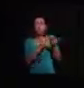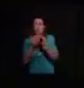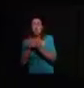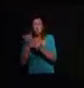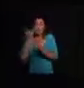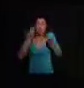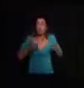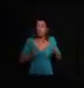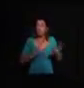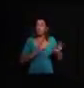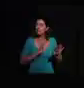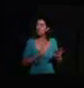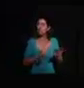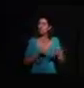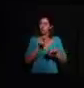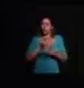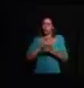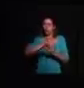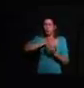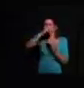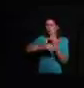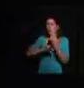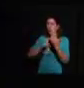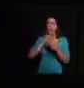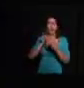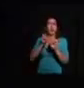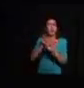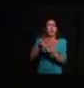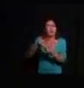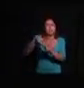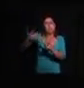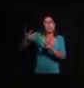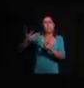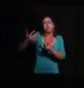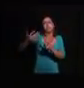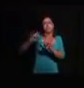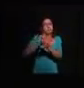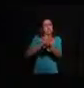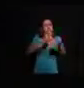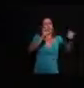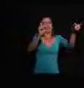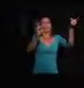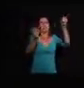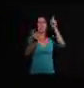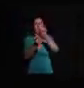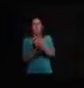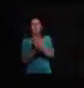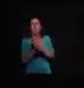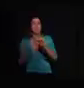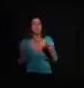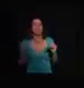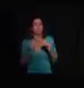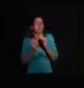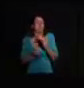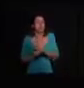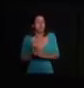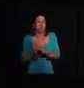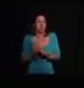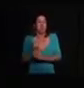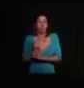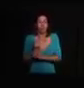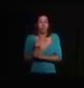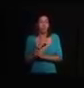And the program itself has evolved over the years. Both programs, IBDE and the Business Abilities program, have evolved into